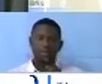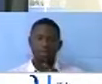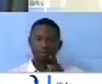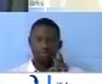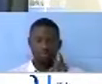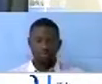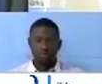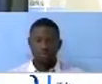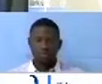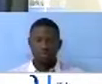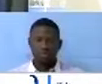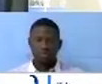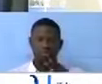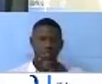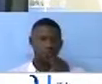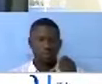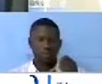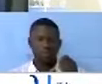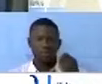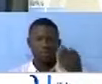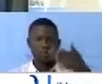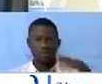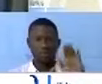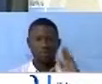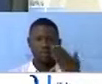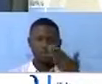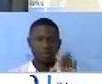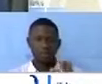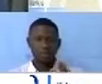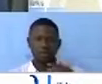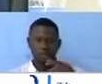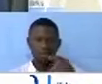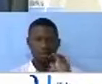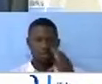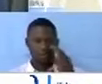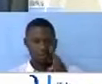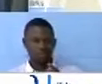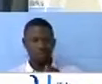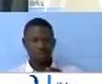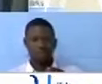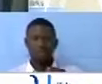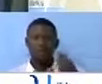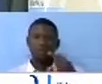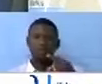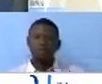be 2010, because I can see Alcalo of Manduar in it.